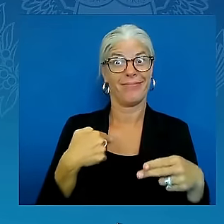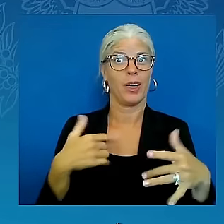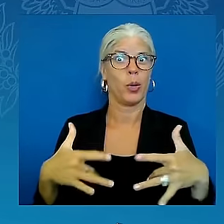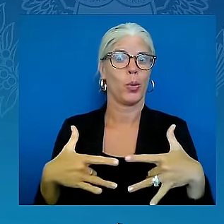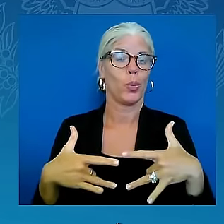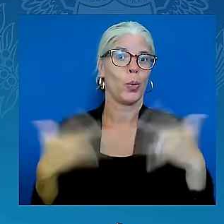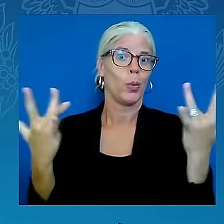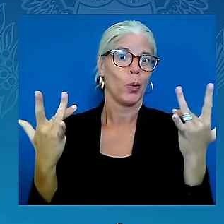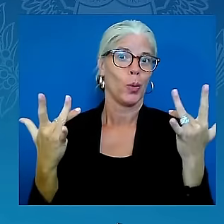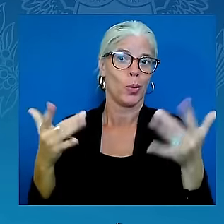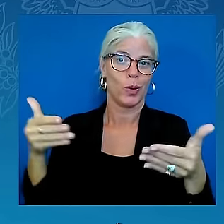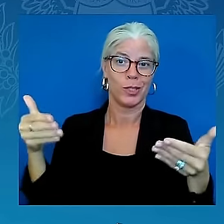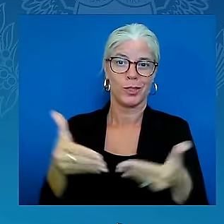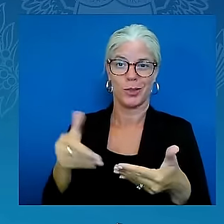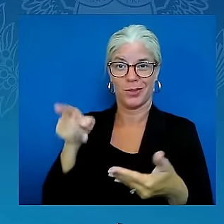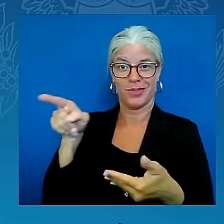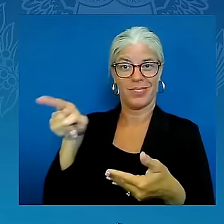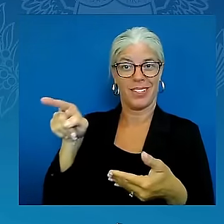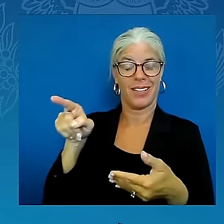Kamala Harris,